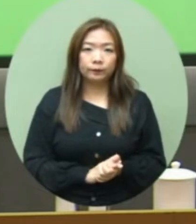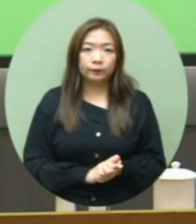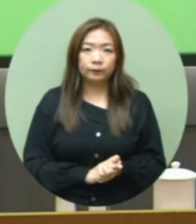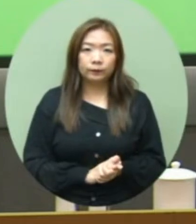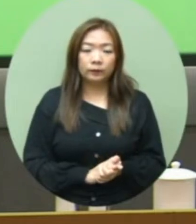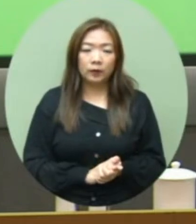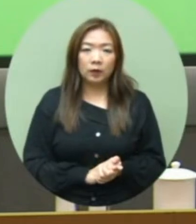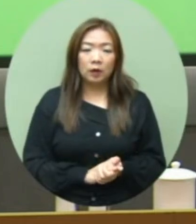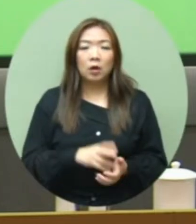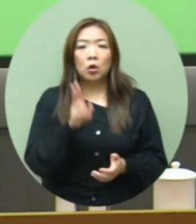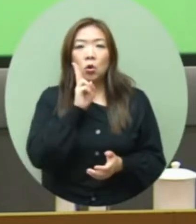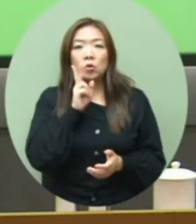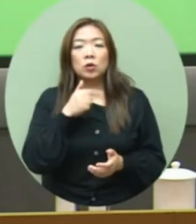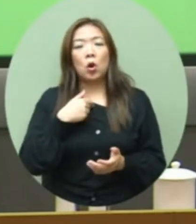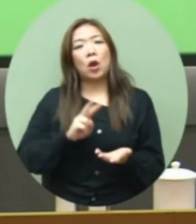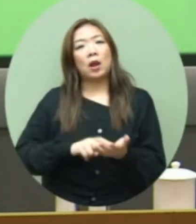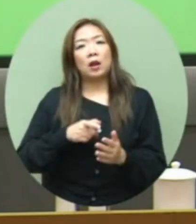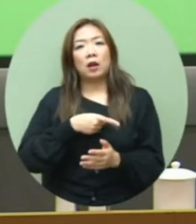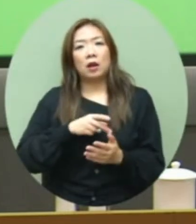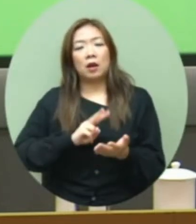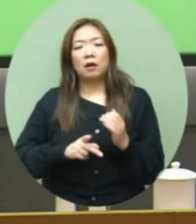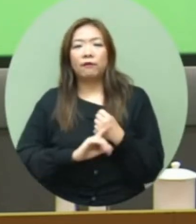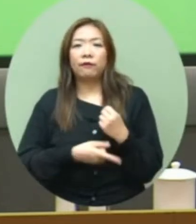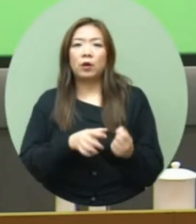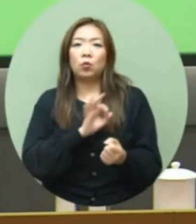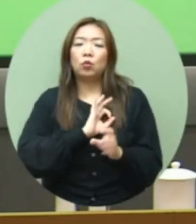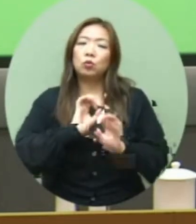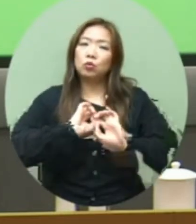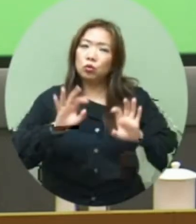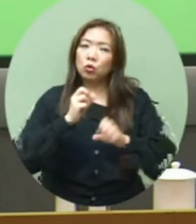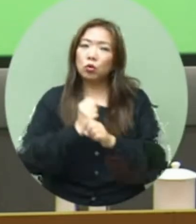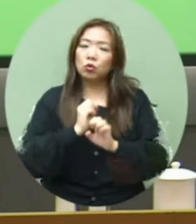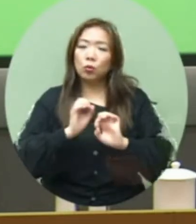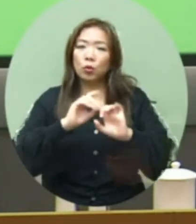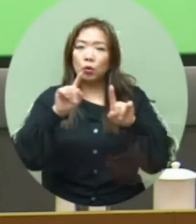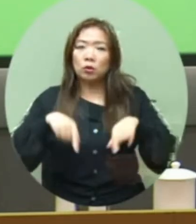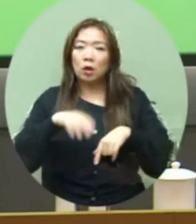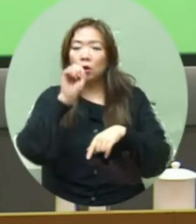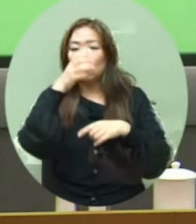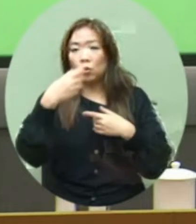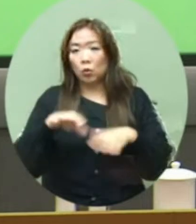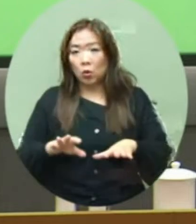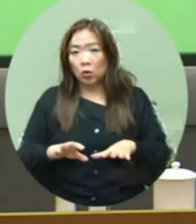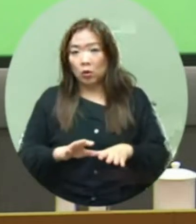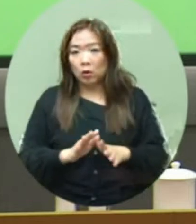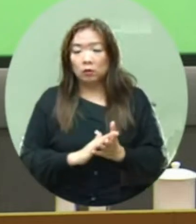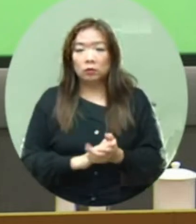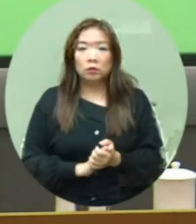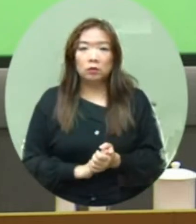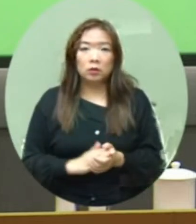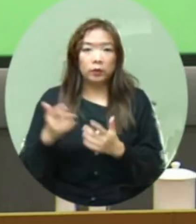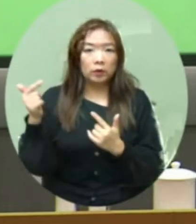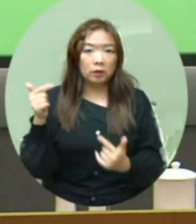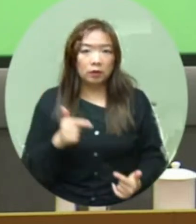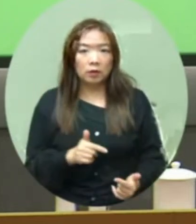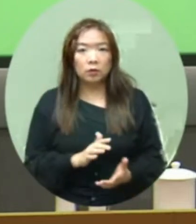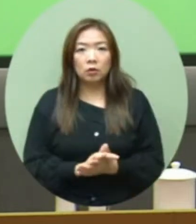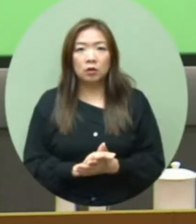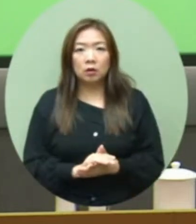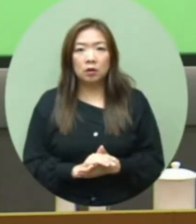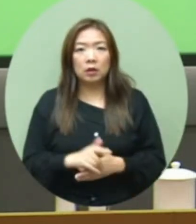I've covered these 2 points earlier today, and that is 1,